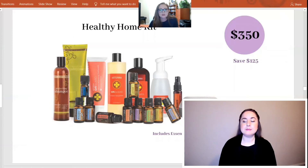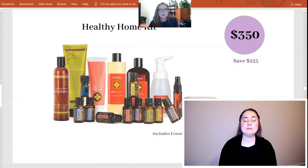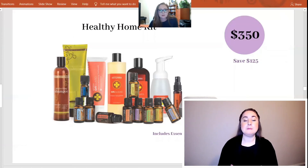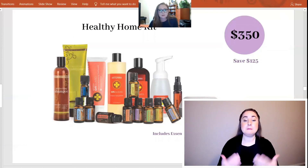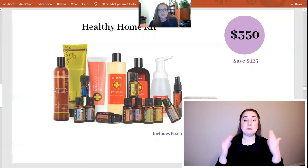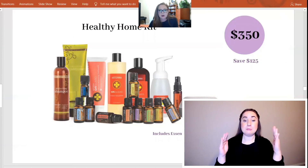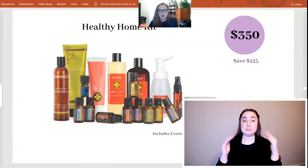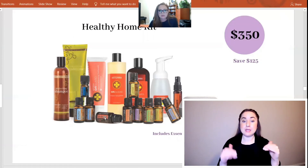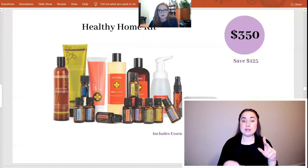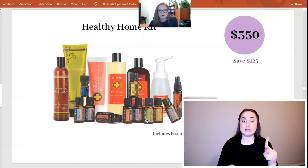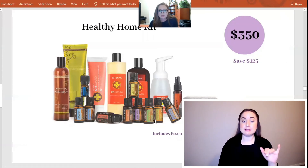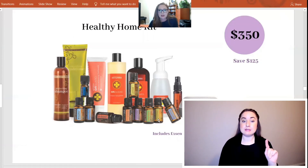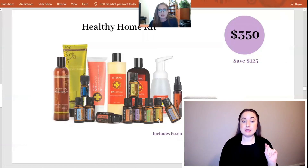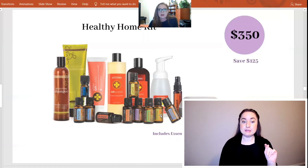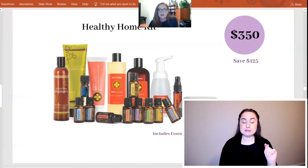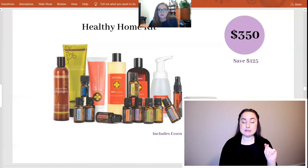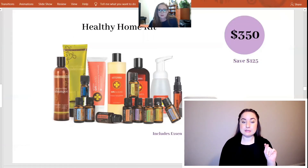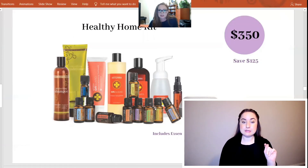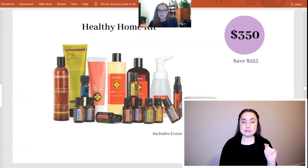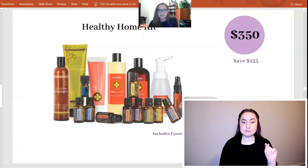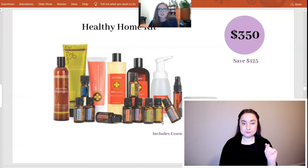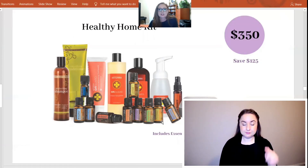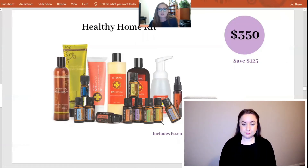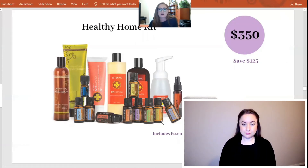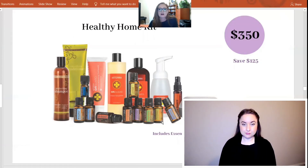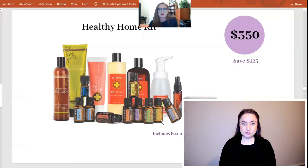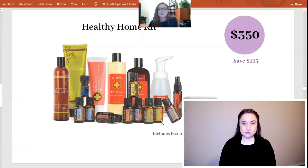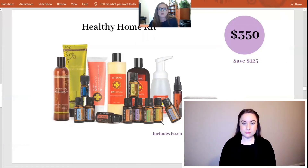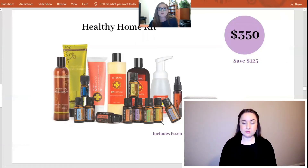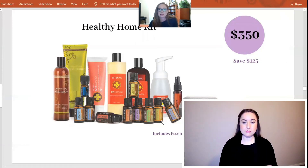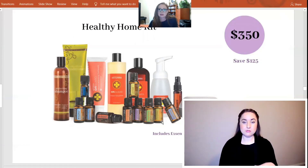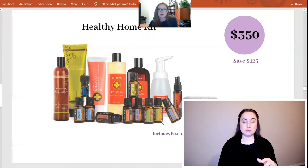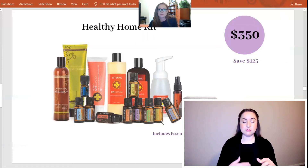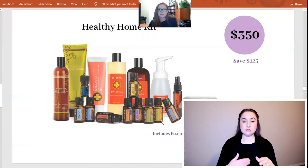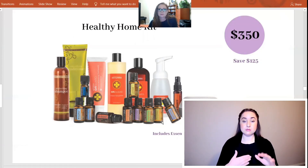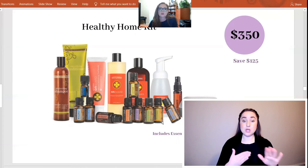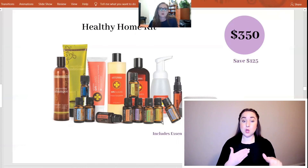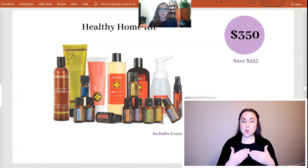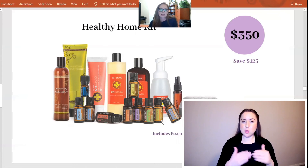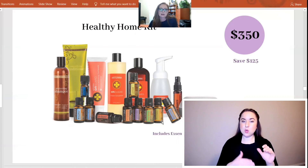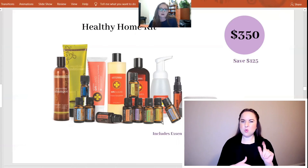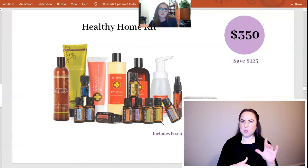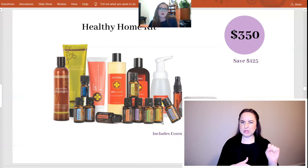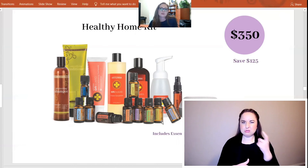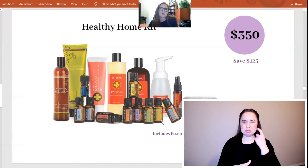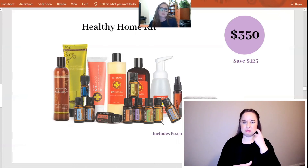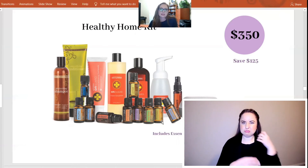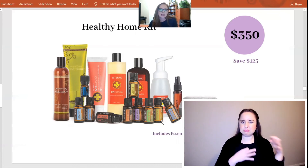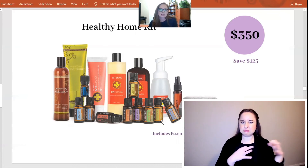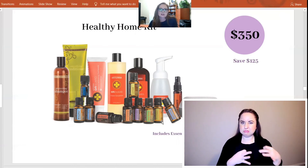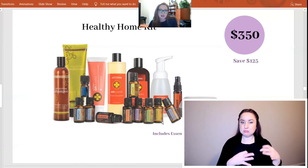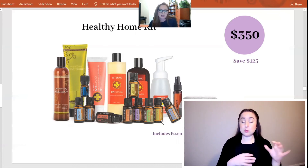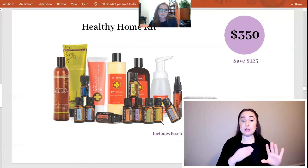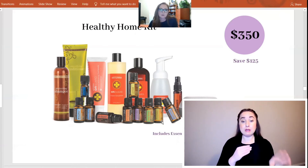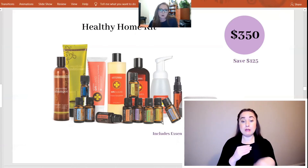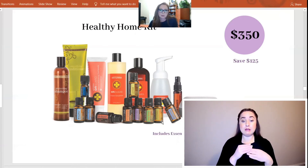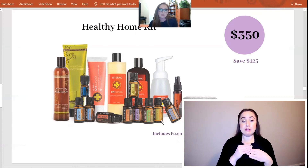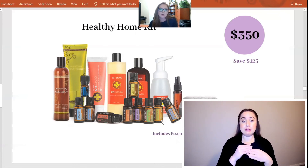the oils that we've covered with the addition of oregano. So oregano also is